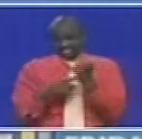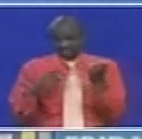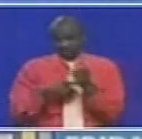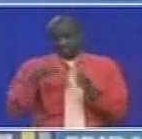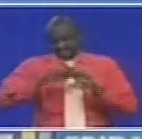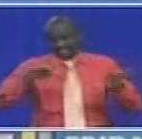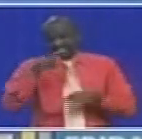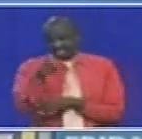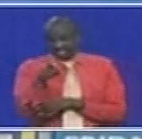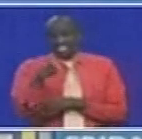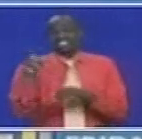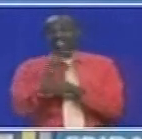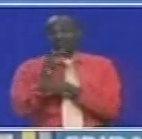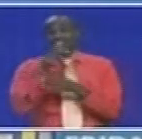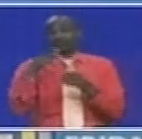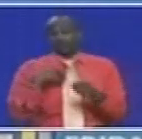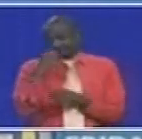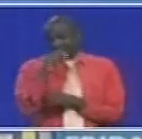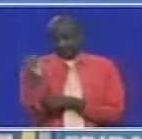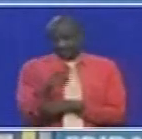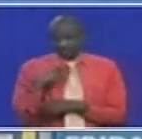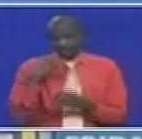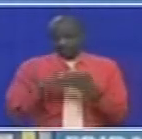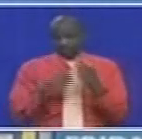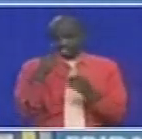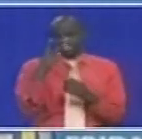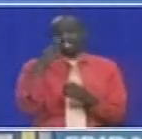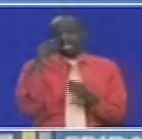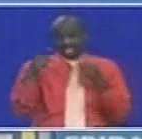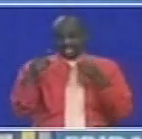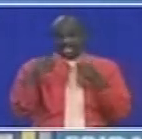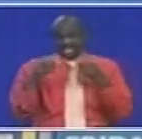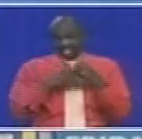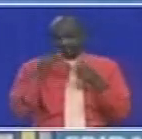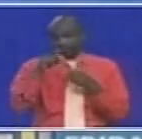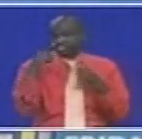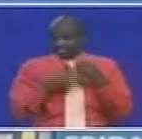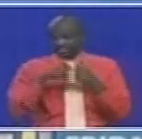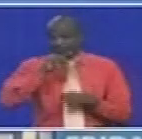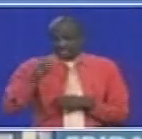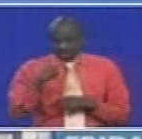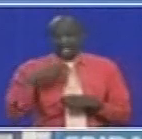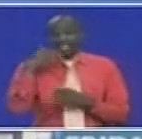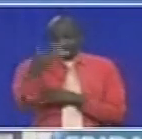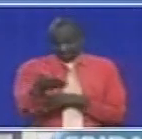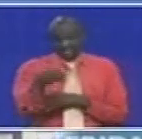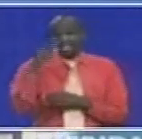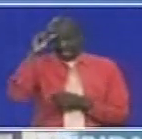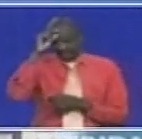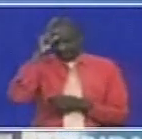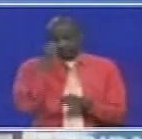site. The survey that will take 5 months will cost 28.6 million shillings, and thereafter the government will lay